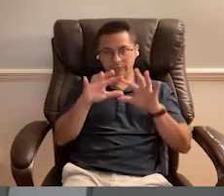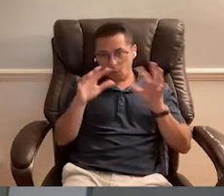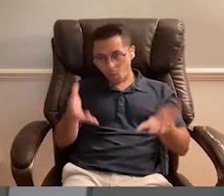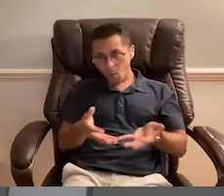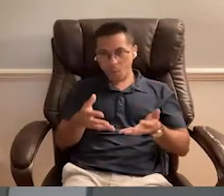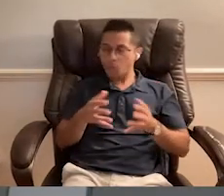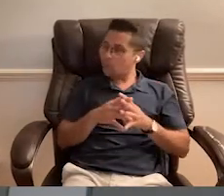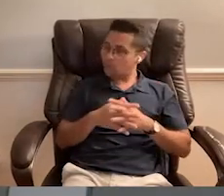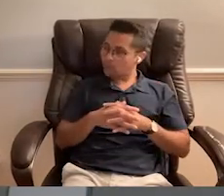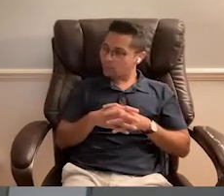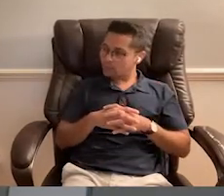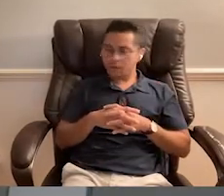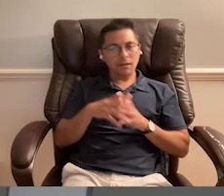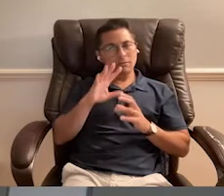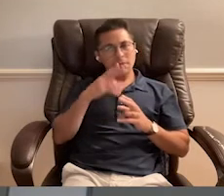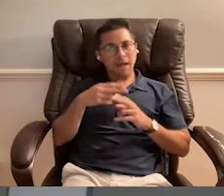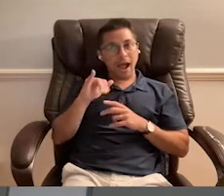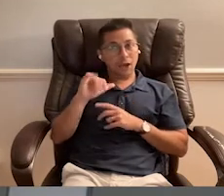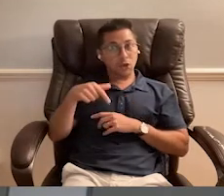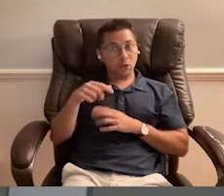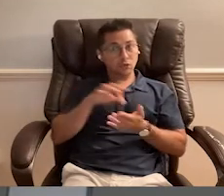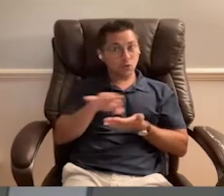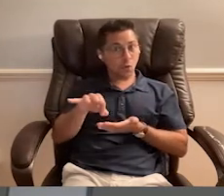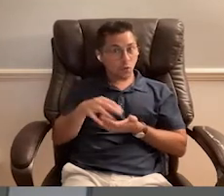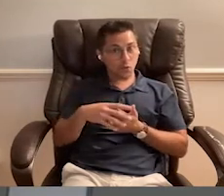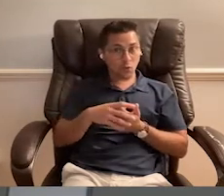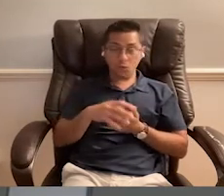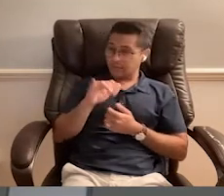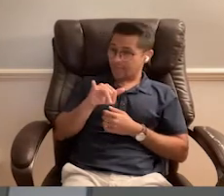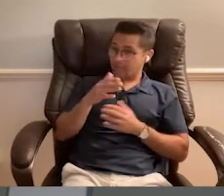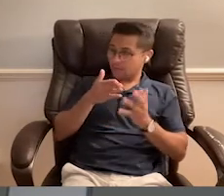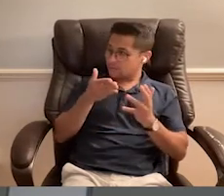we will look at it as part of the whole record.